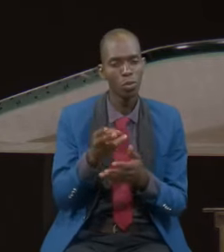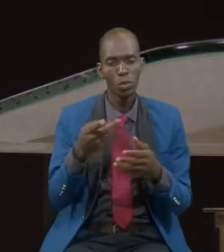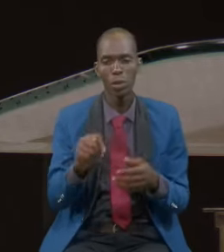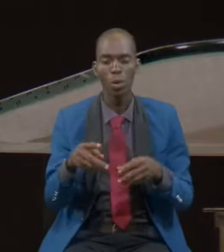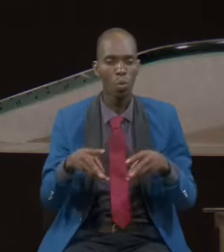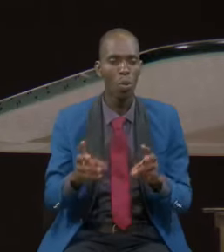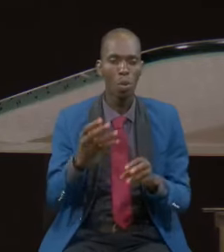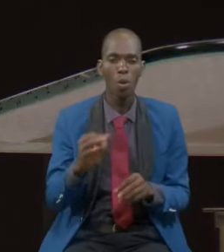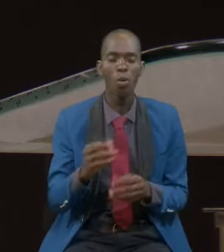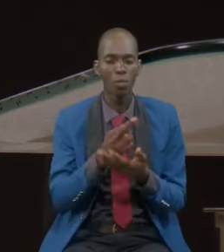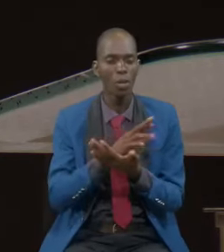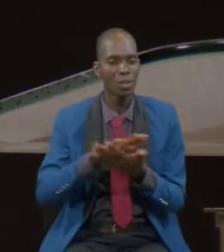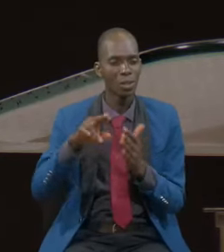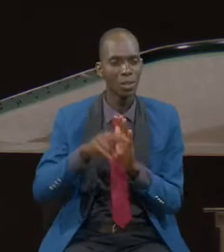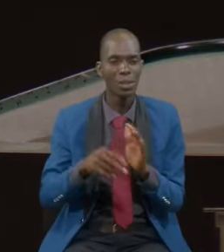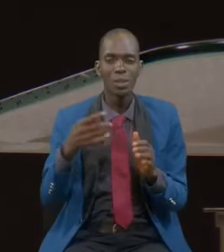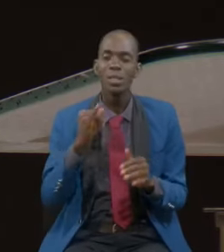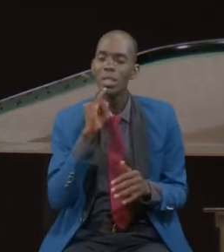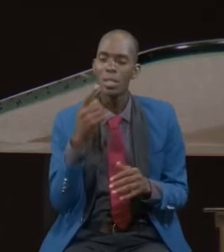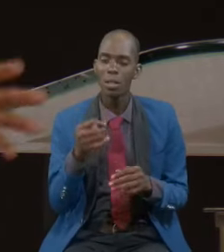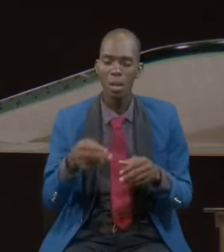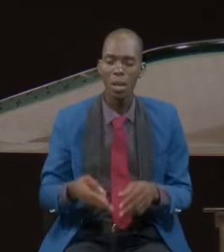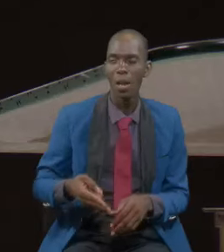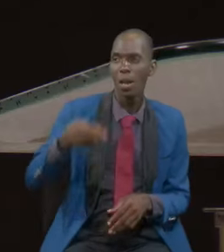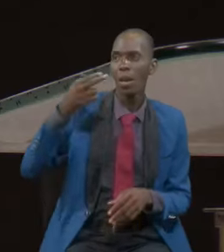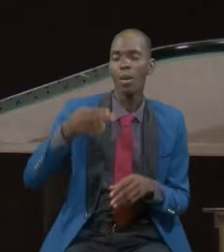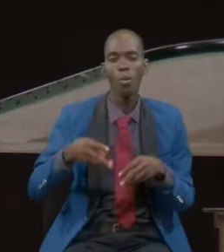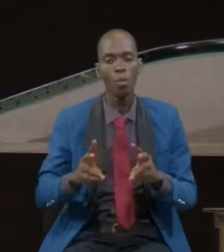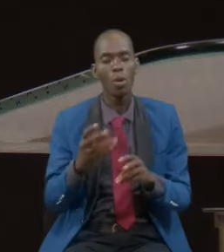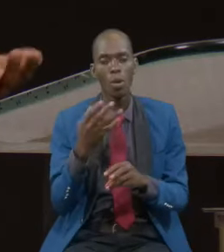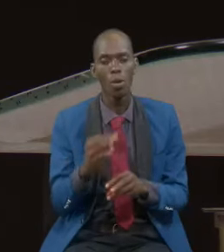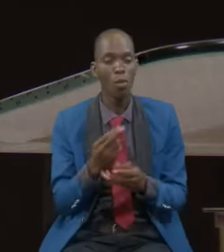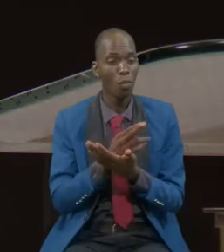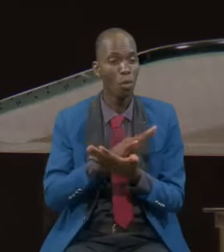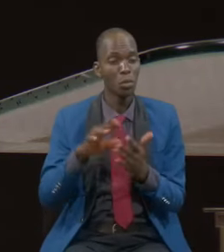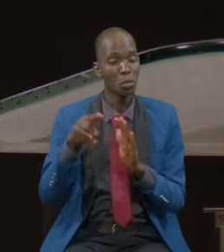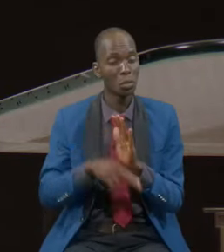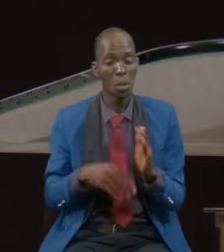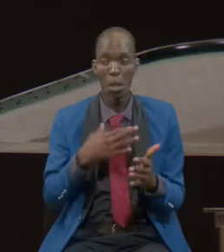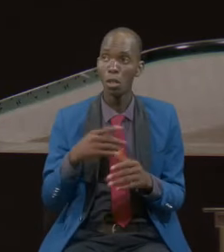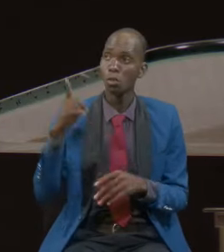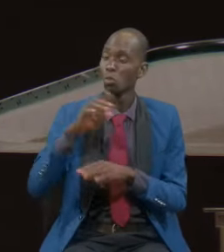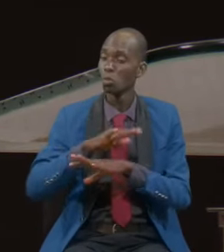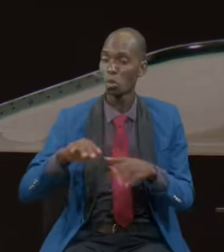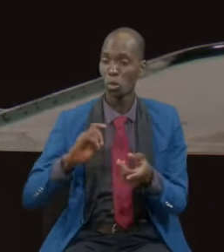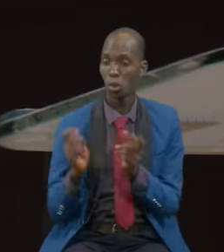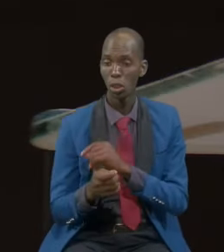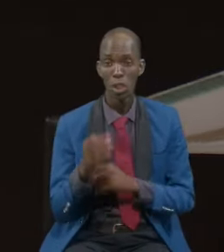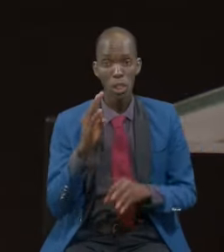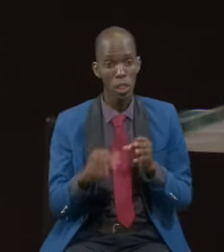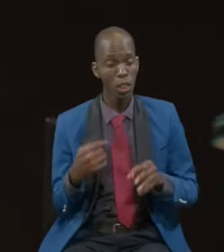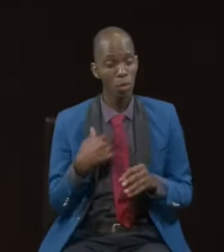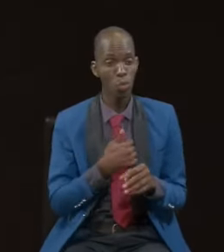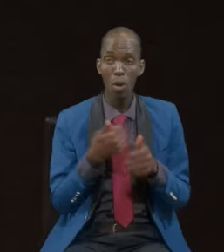the highway of holiness, and it does not change. If we are following after the Lord, we need